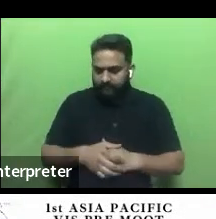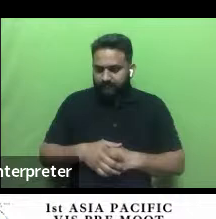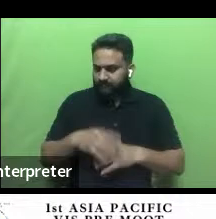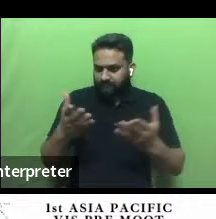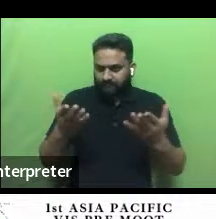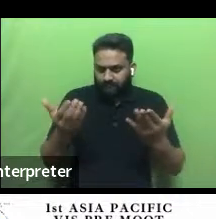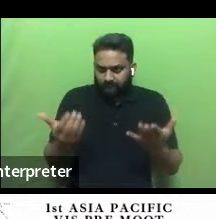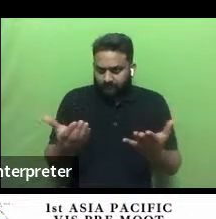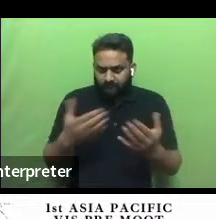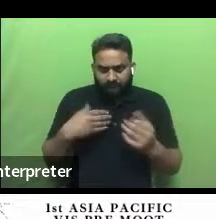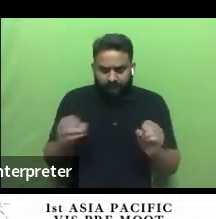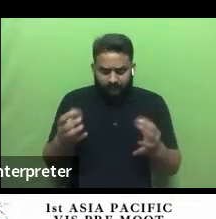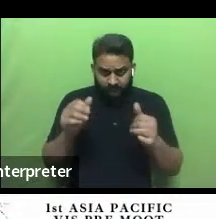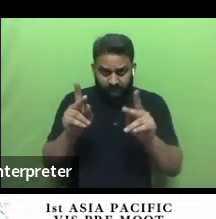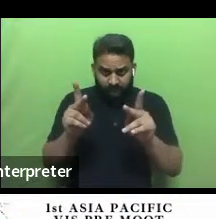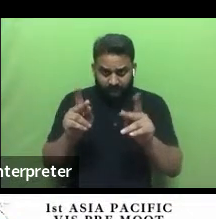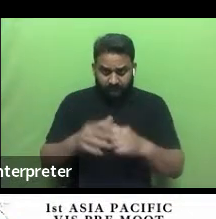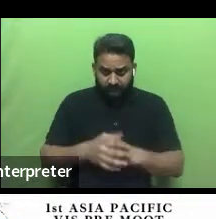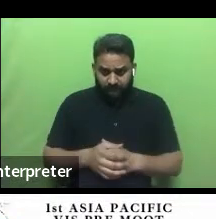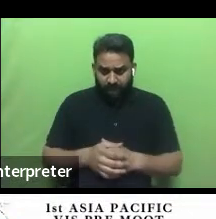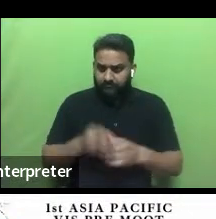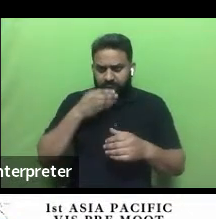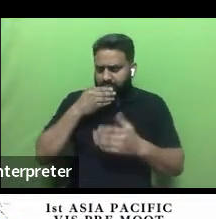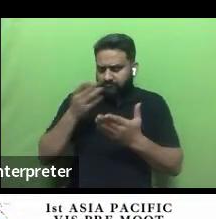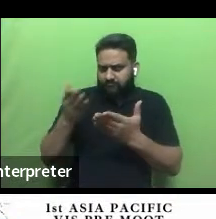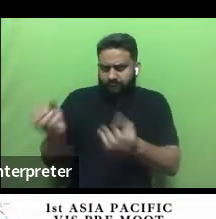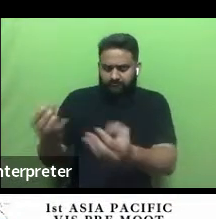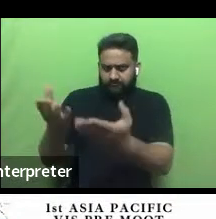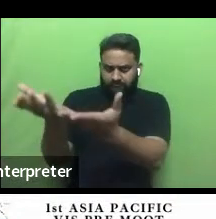we start? Please go ahead.